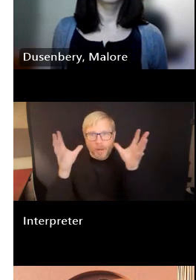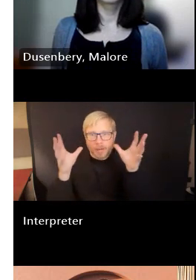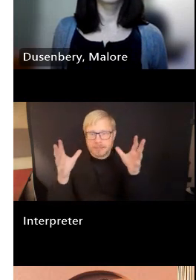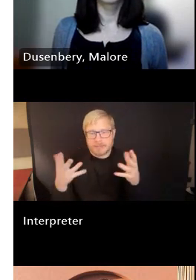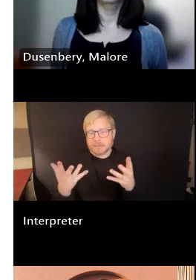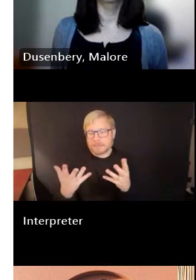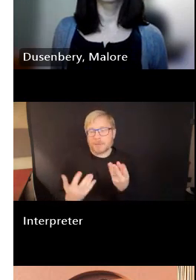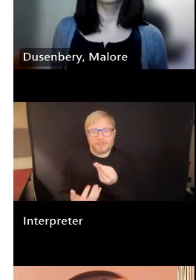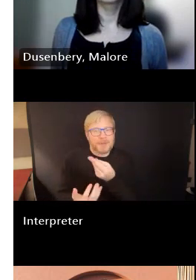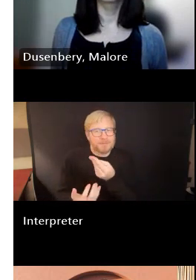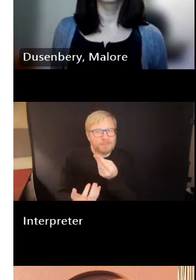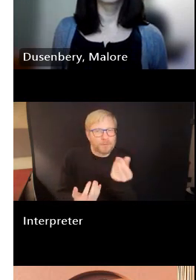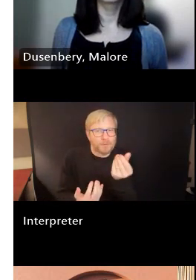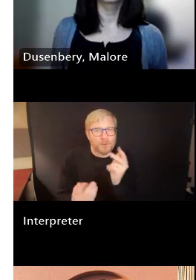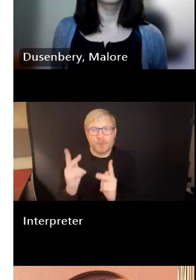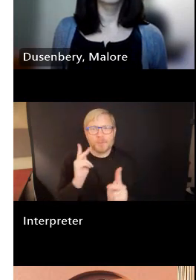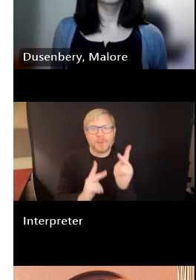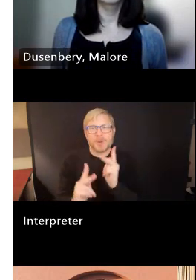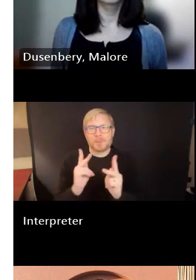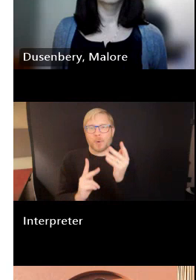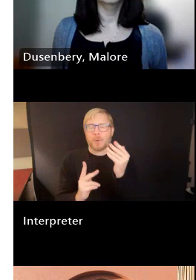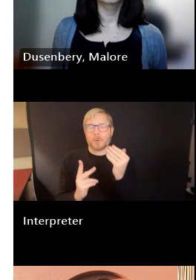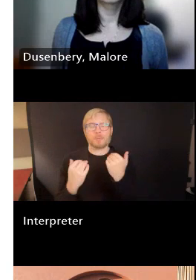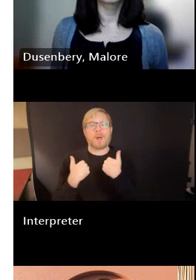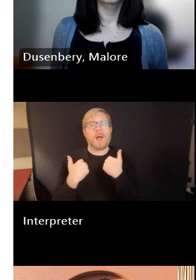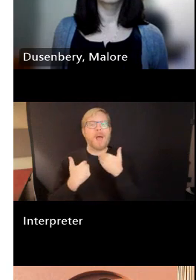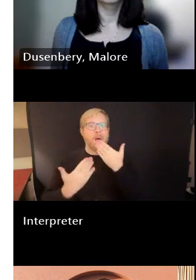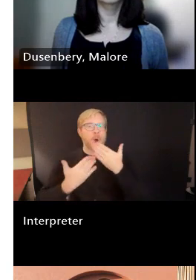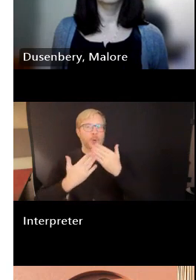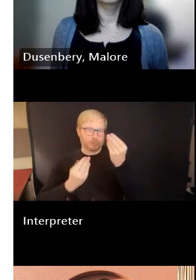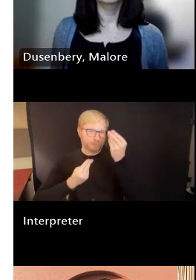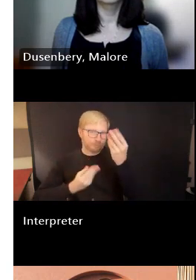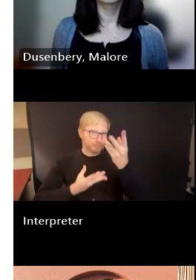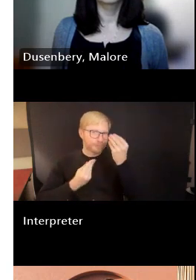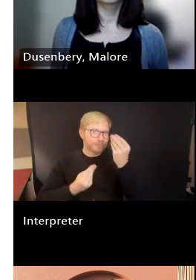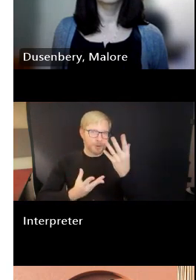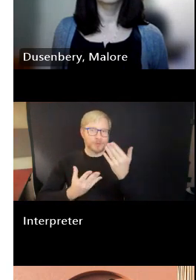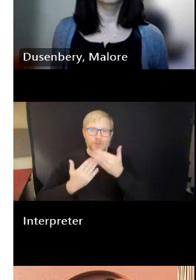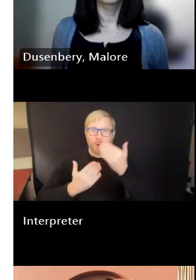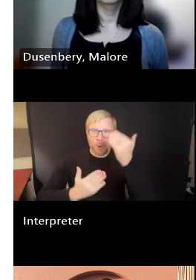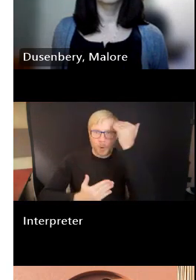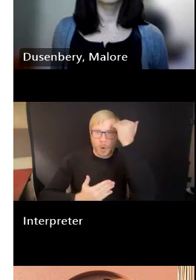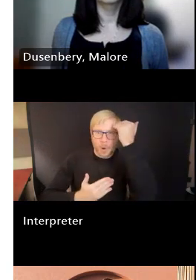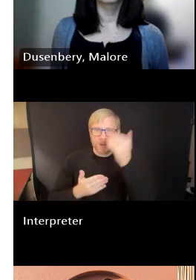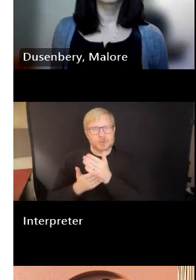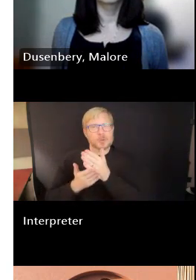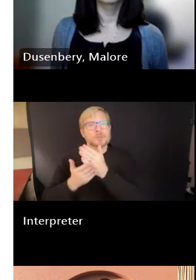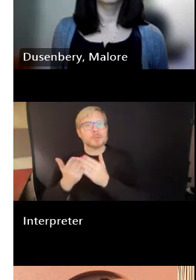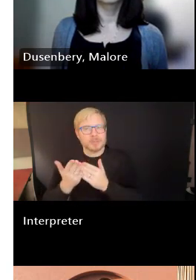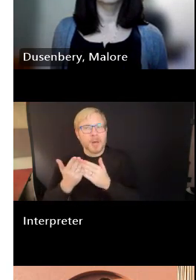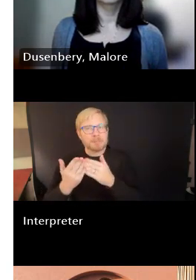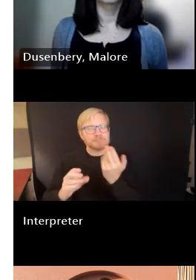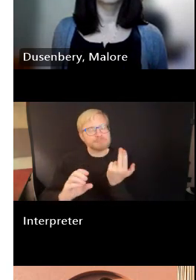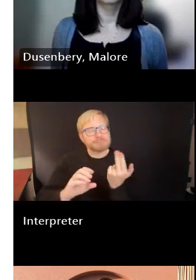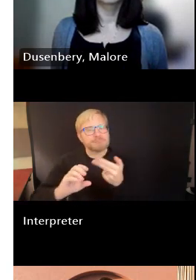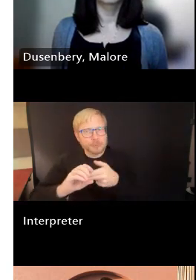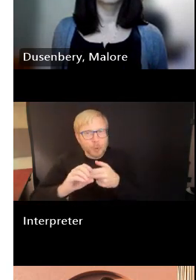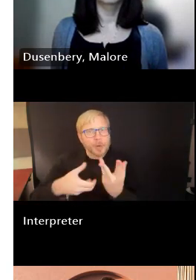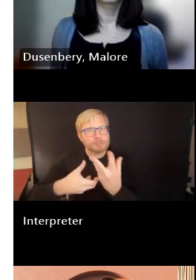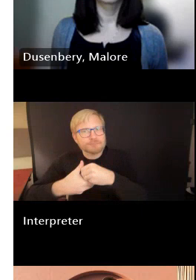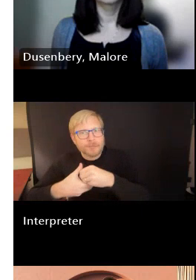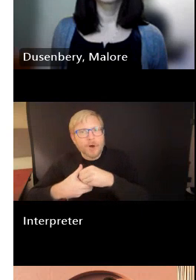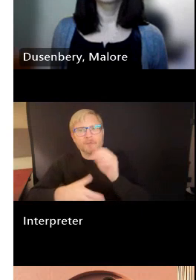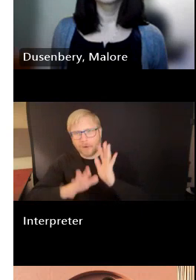field. Other survivors have participated in some form of it, but we saw some hesitation